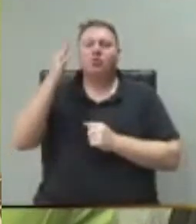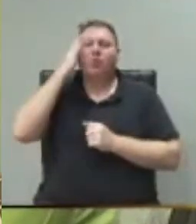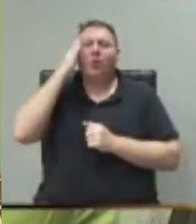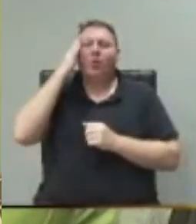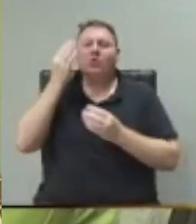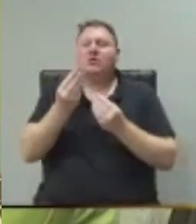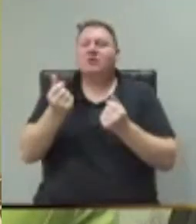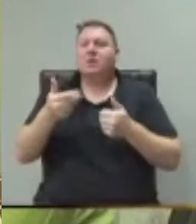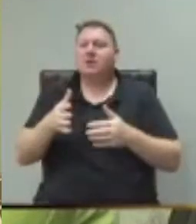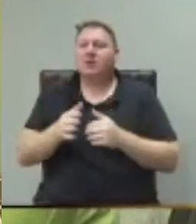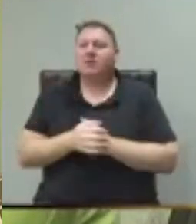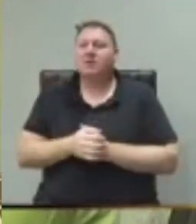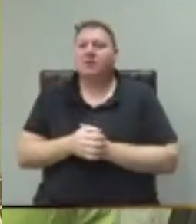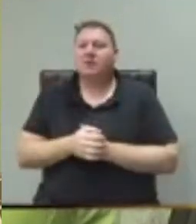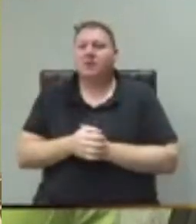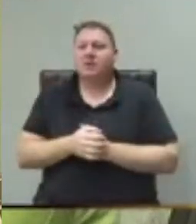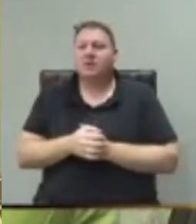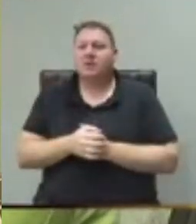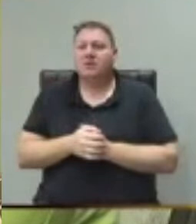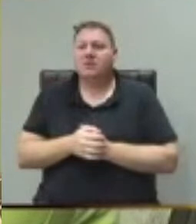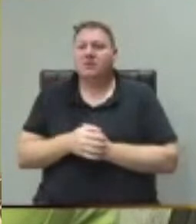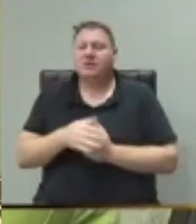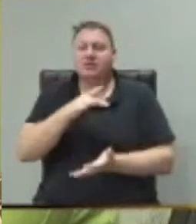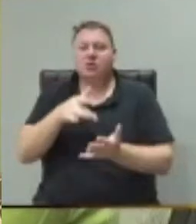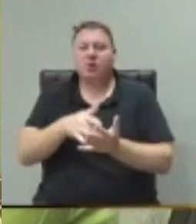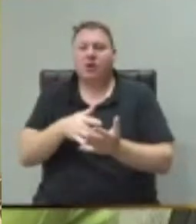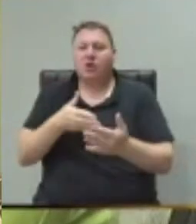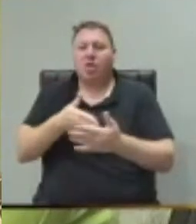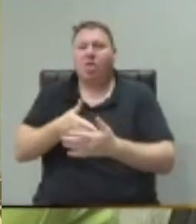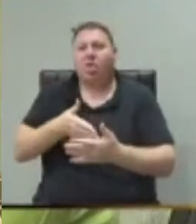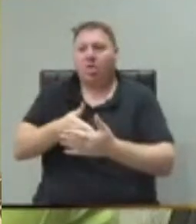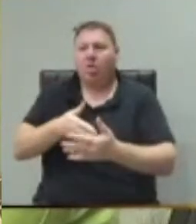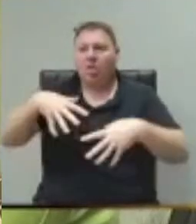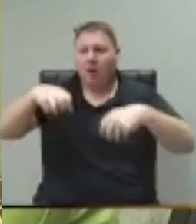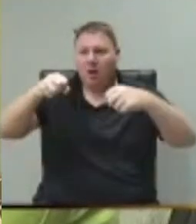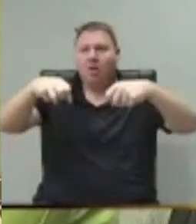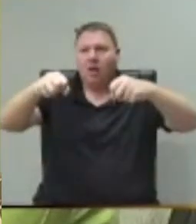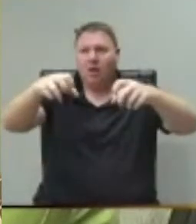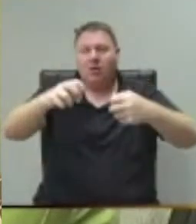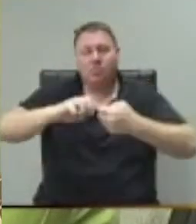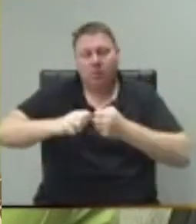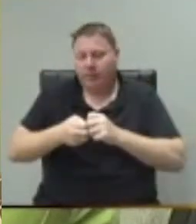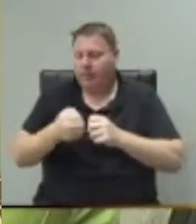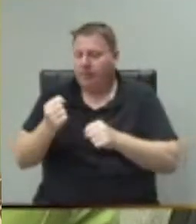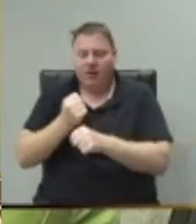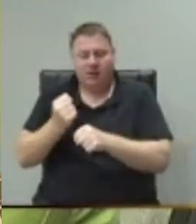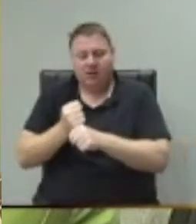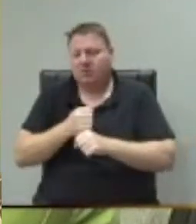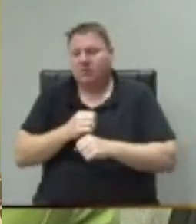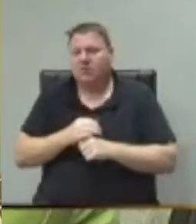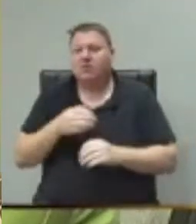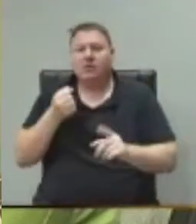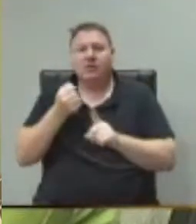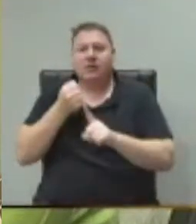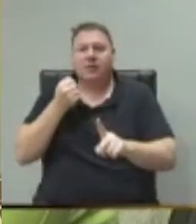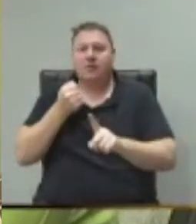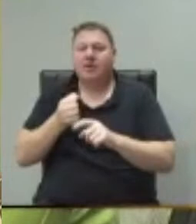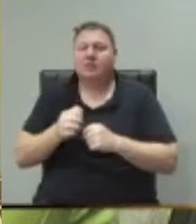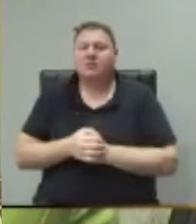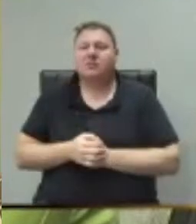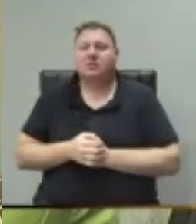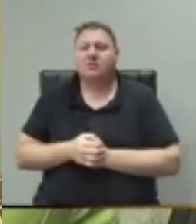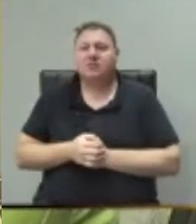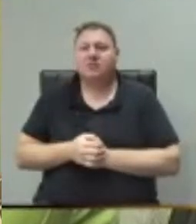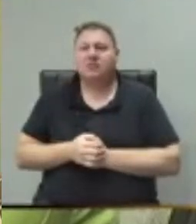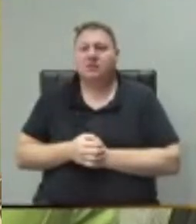Sometimes the unforeseen circumstances of load shedding also had an impact. Yeah.